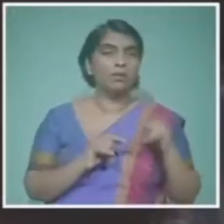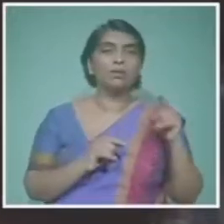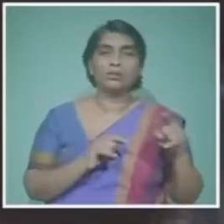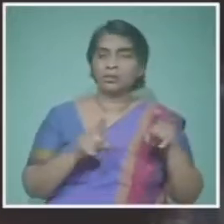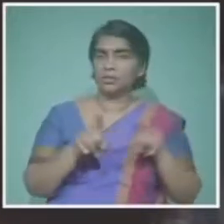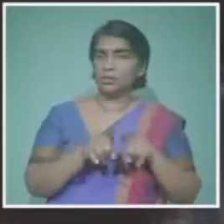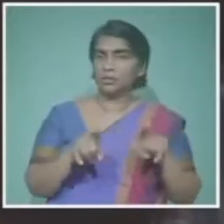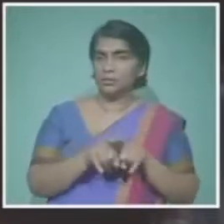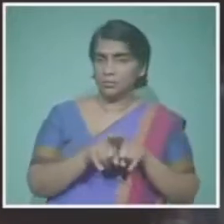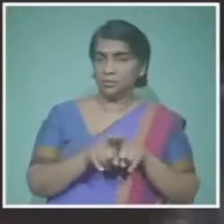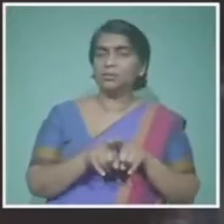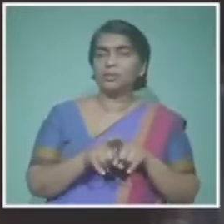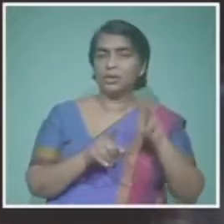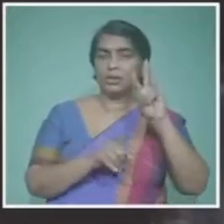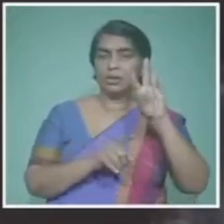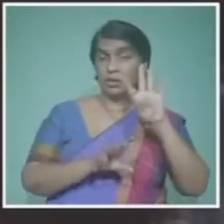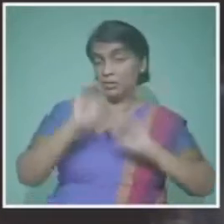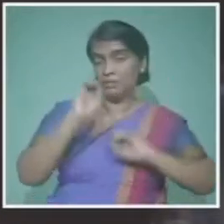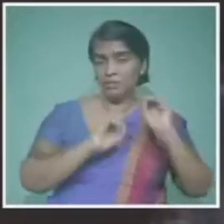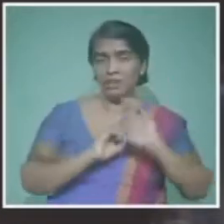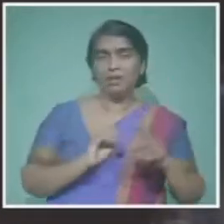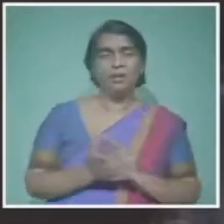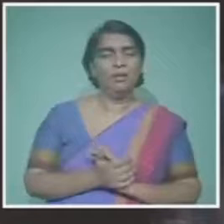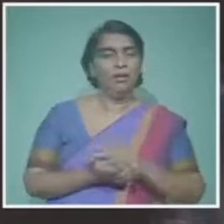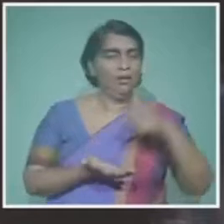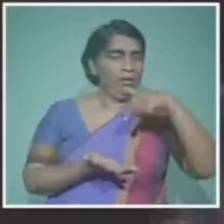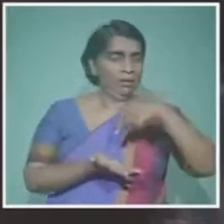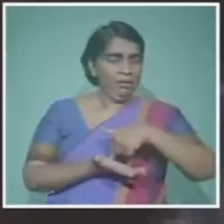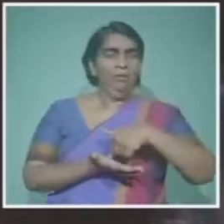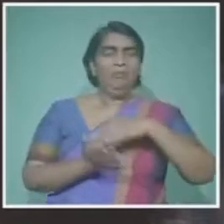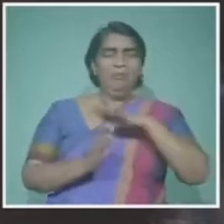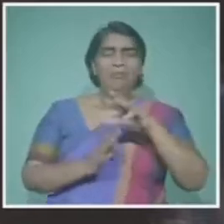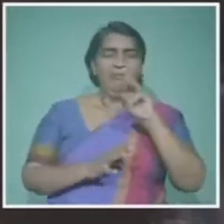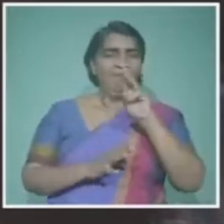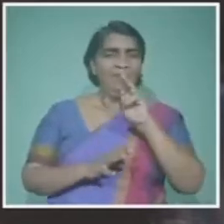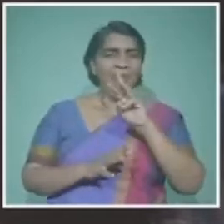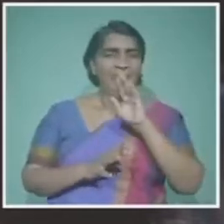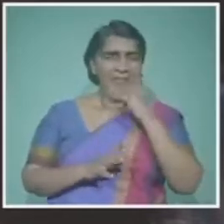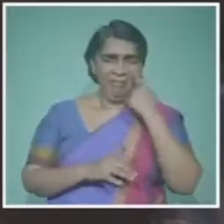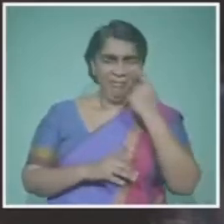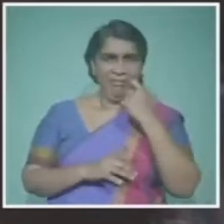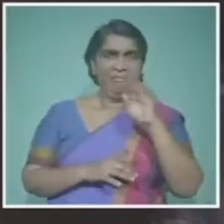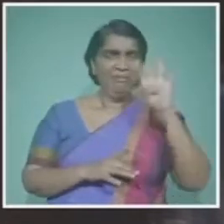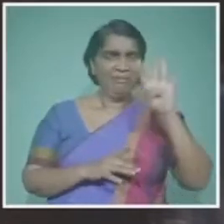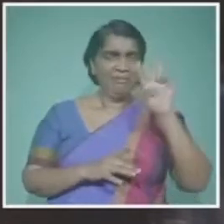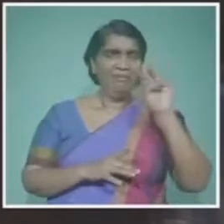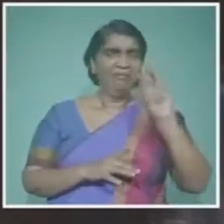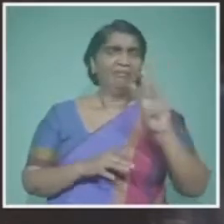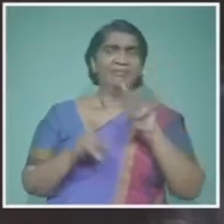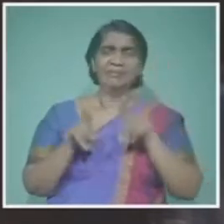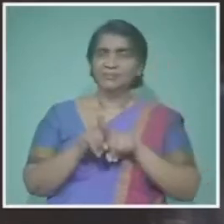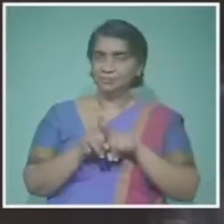patten 34 kut nagarika pradesha wala 30 sorry gamana adrisuna kut